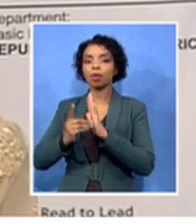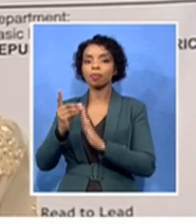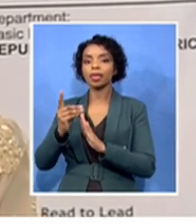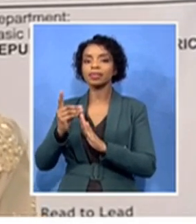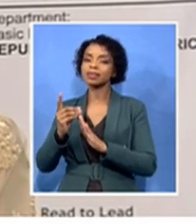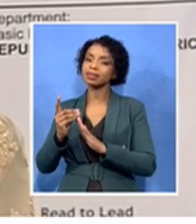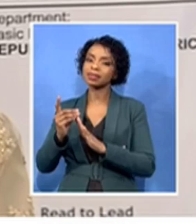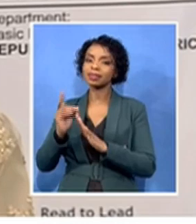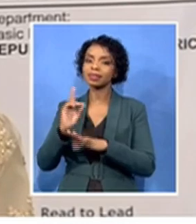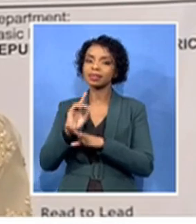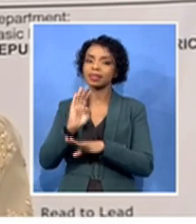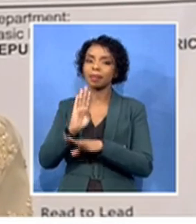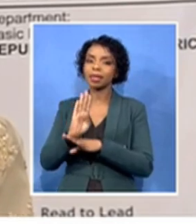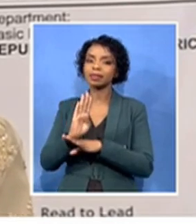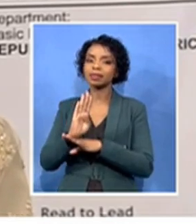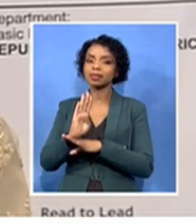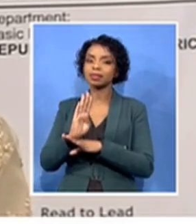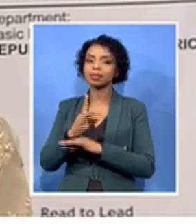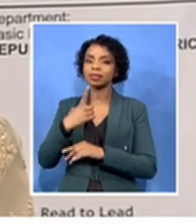teachers,